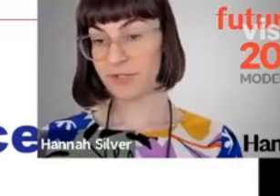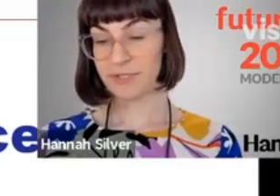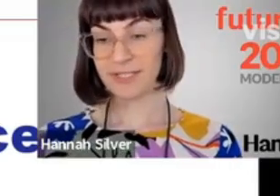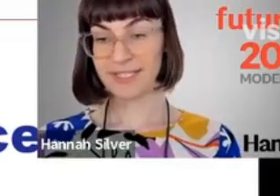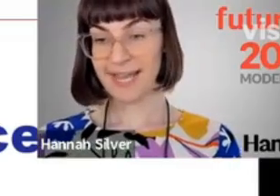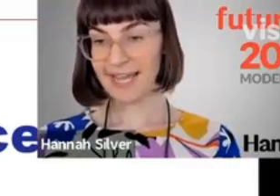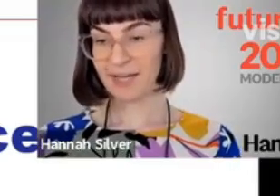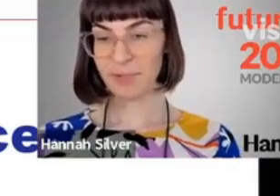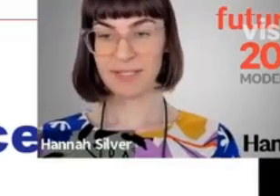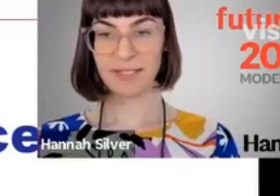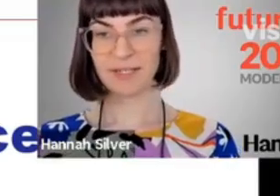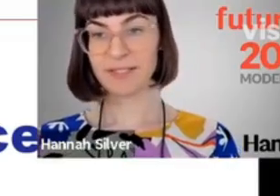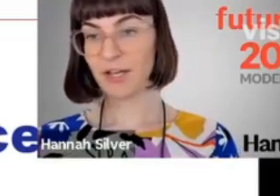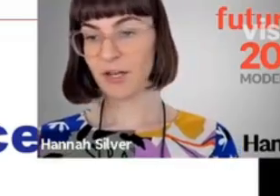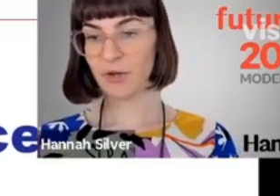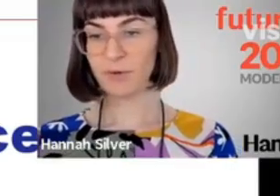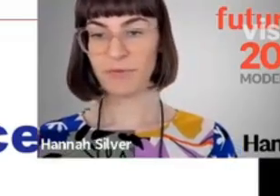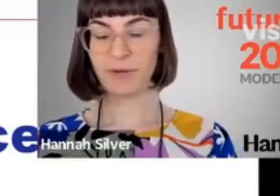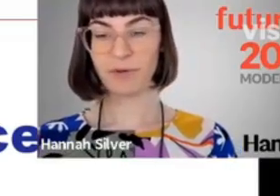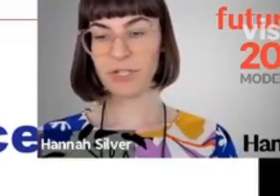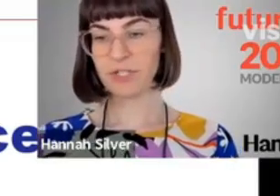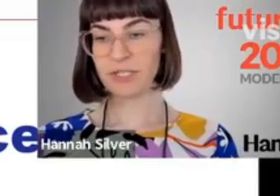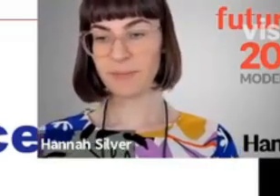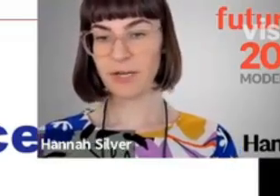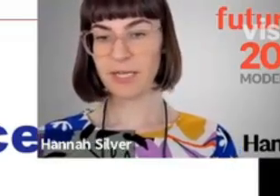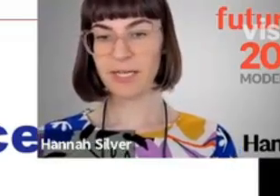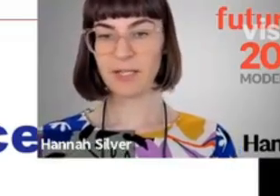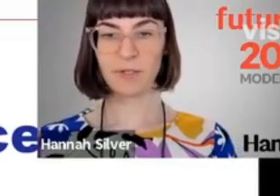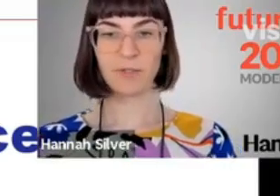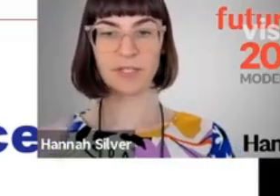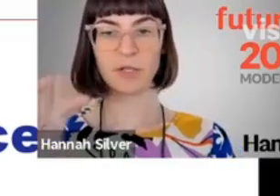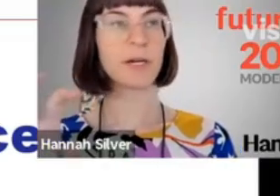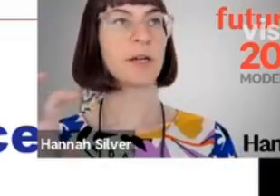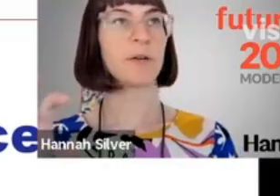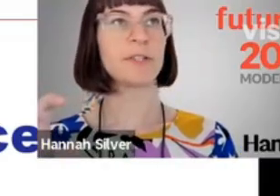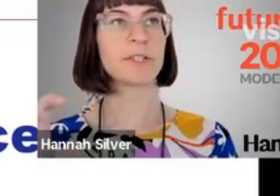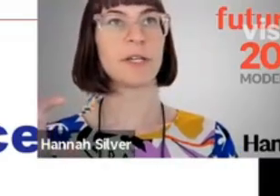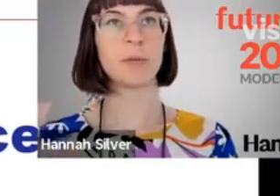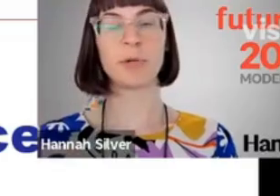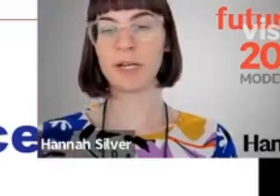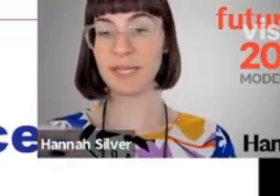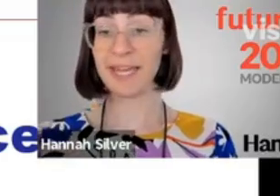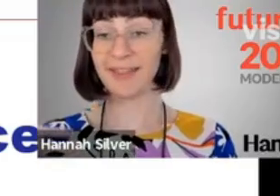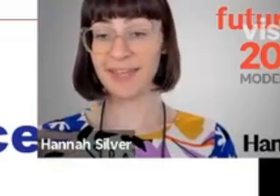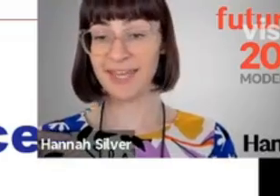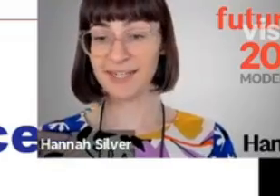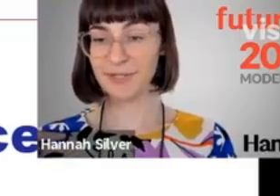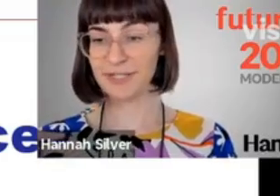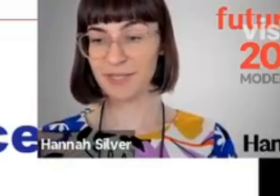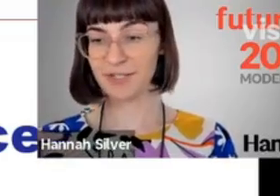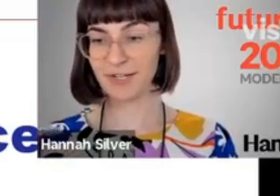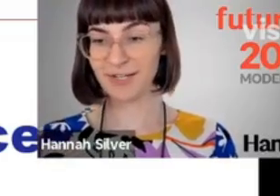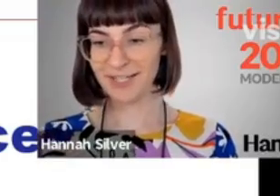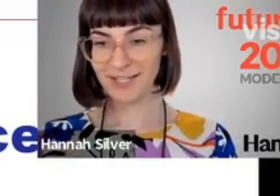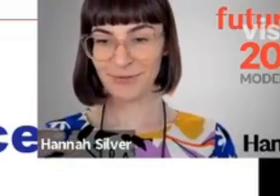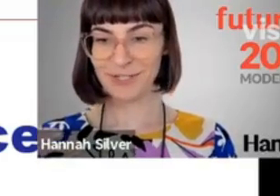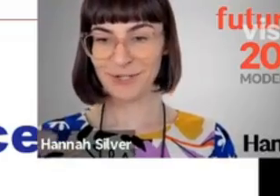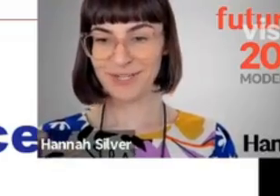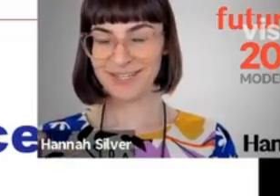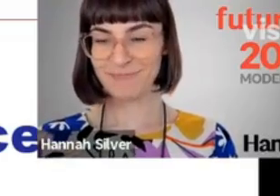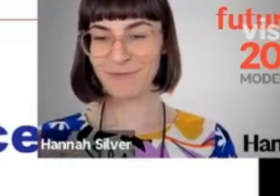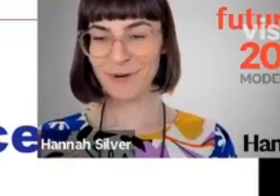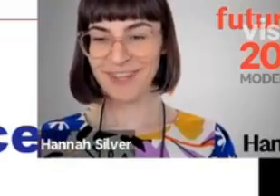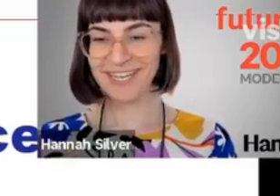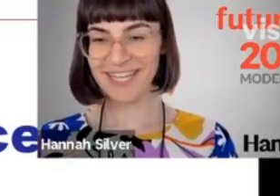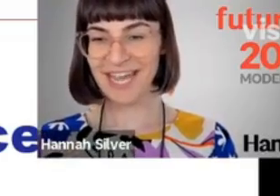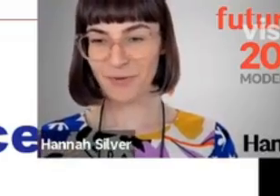additional resources to add, please let us know. If you have questions about it, you can use the QR code on the screen. I'll bring it up again at the end. I wanted to make sure we showed